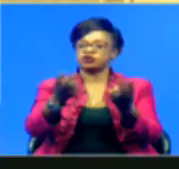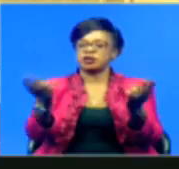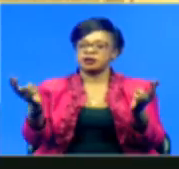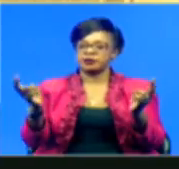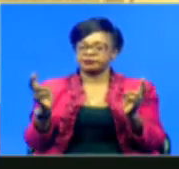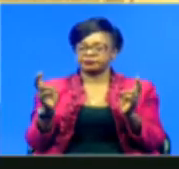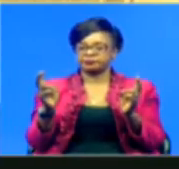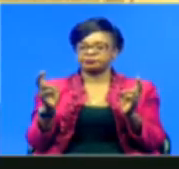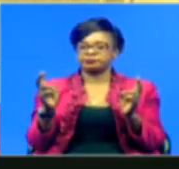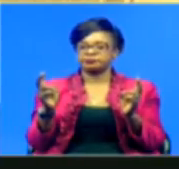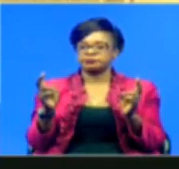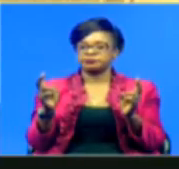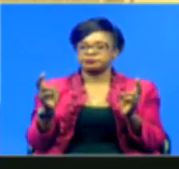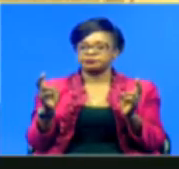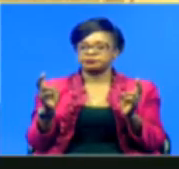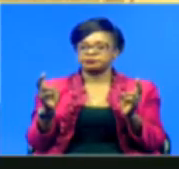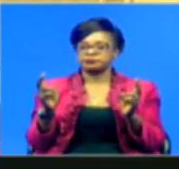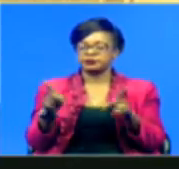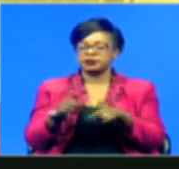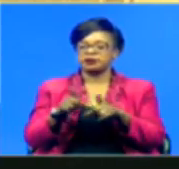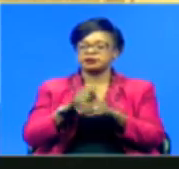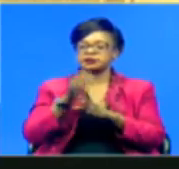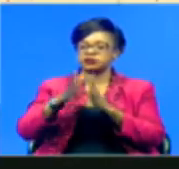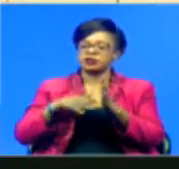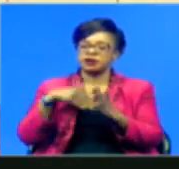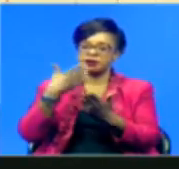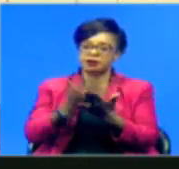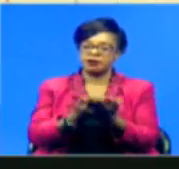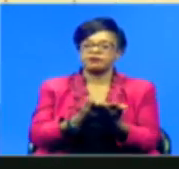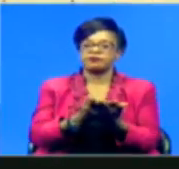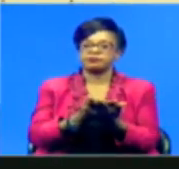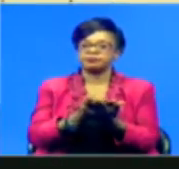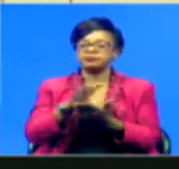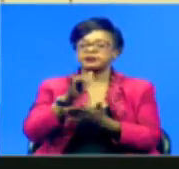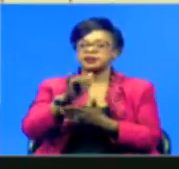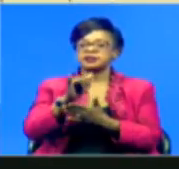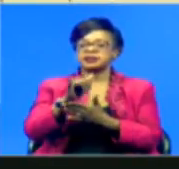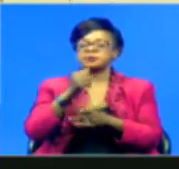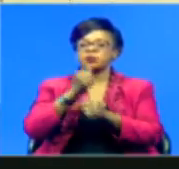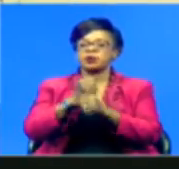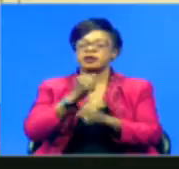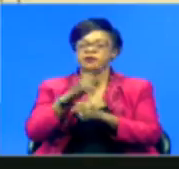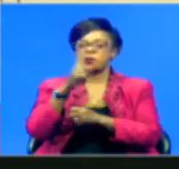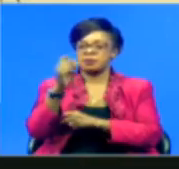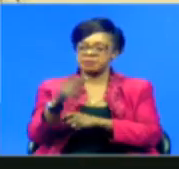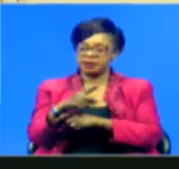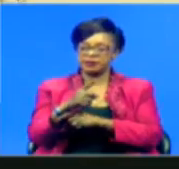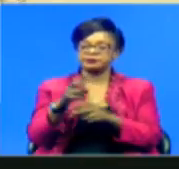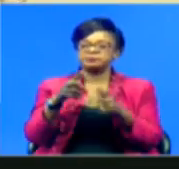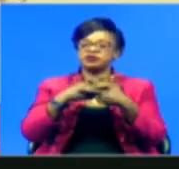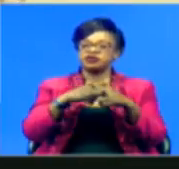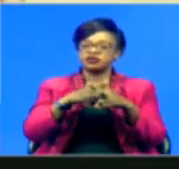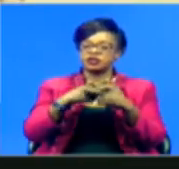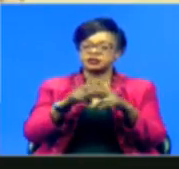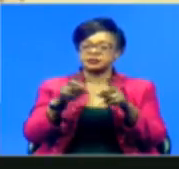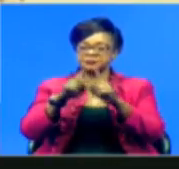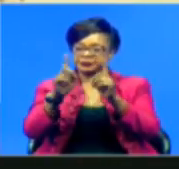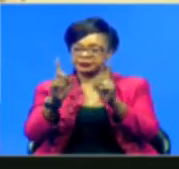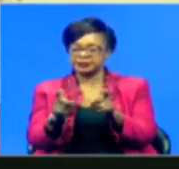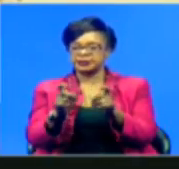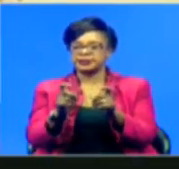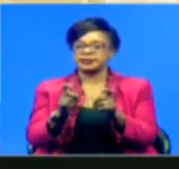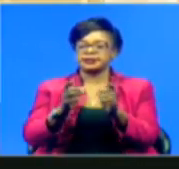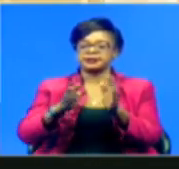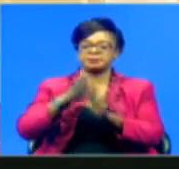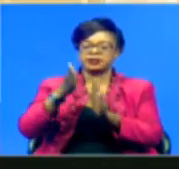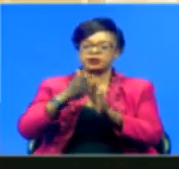arrives. Currently, a light passenger service has been in operation for more than a month. Engineers have been testing the speed of the train